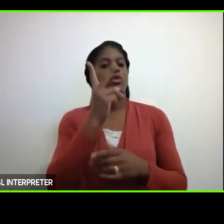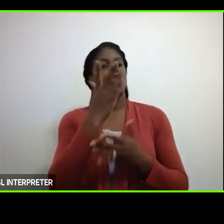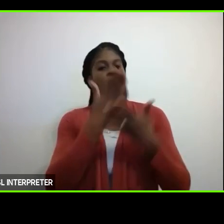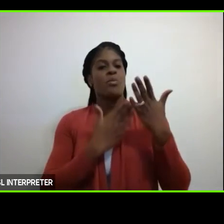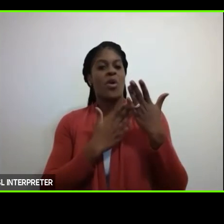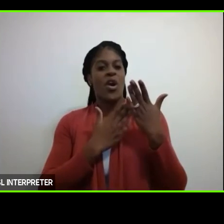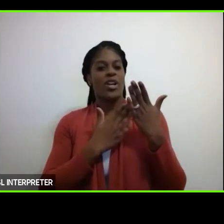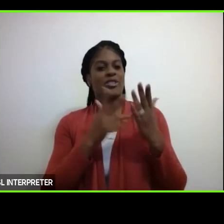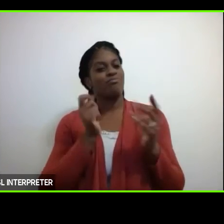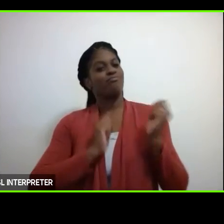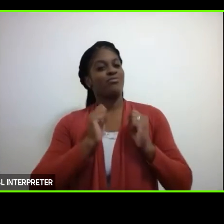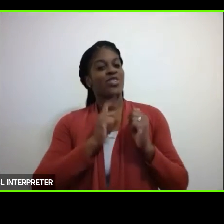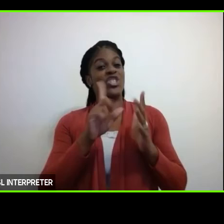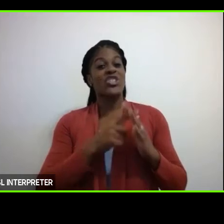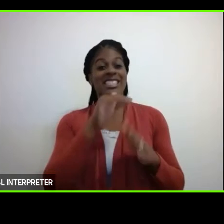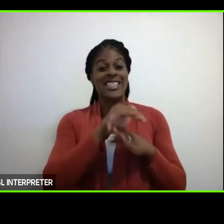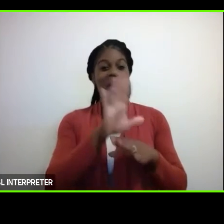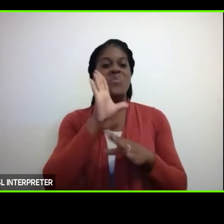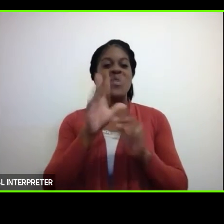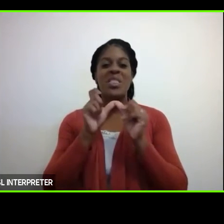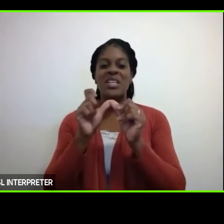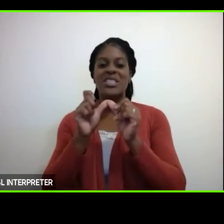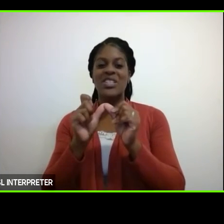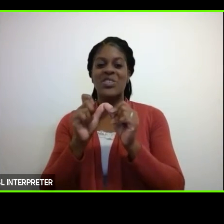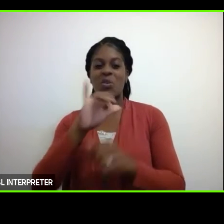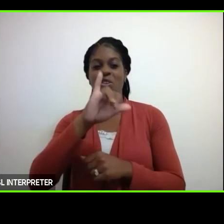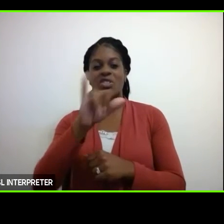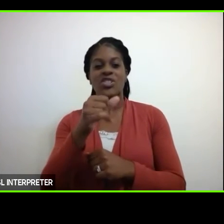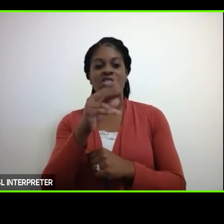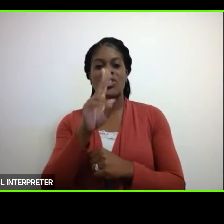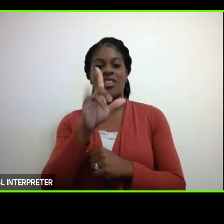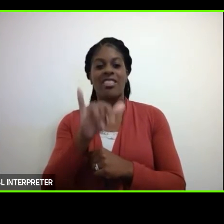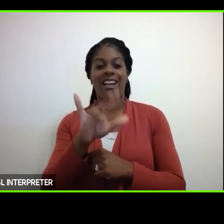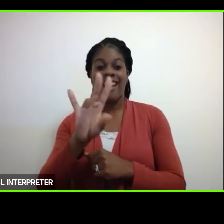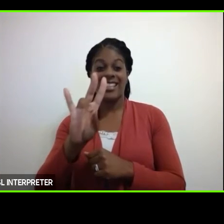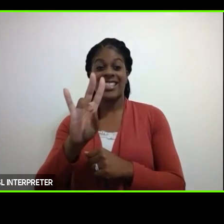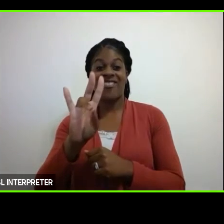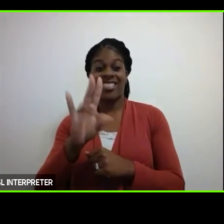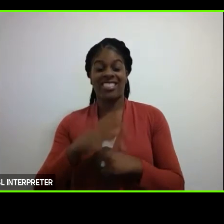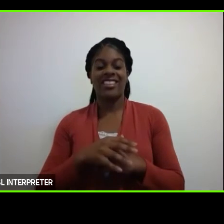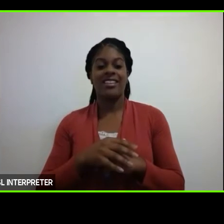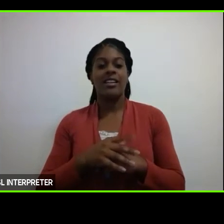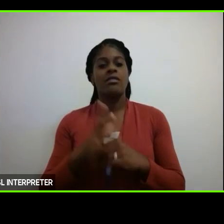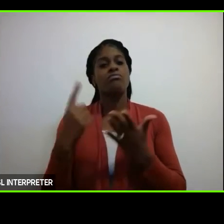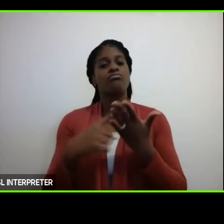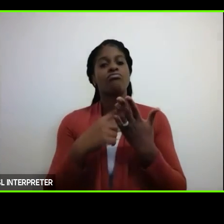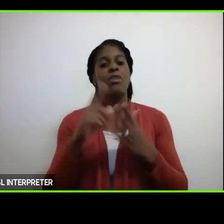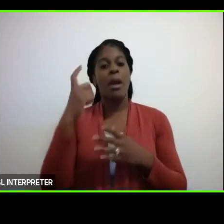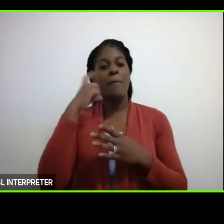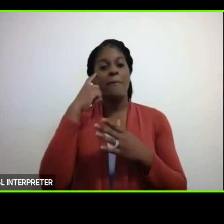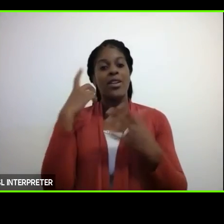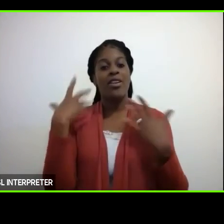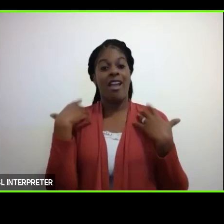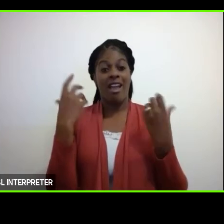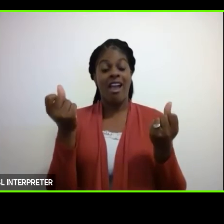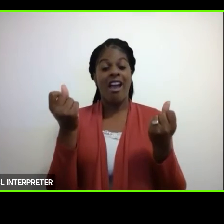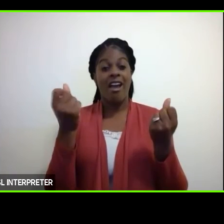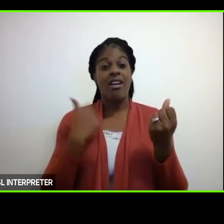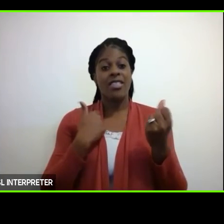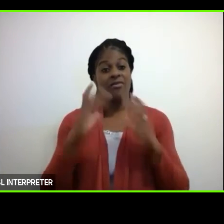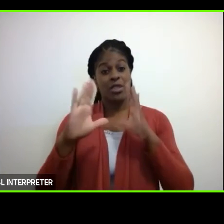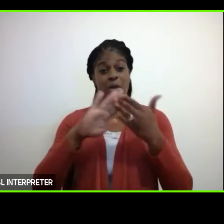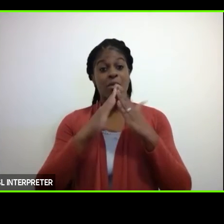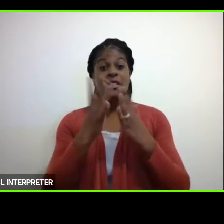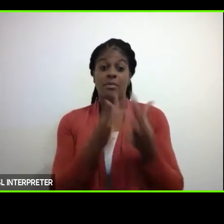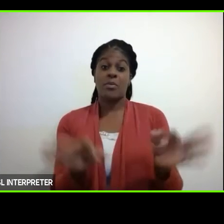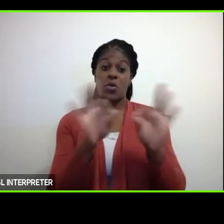series starting tonight and continuing on July the 7th. So talking about mental health as a community is very important.